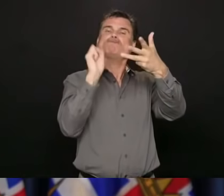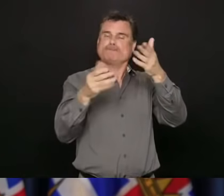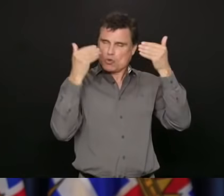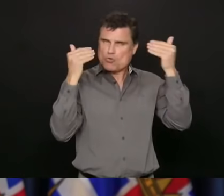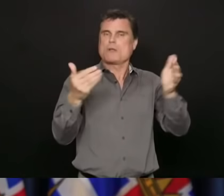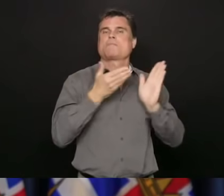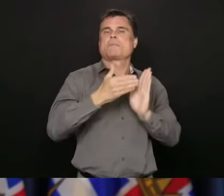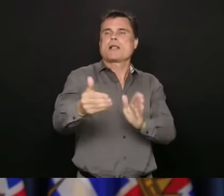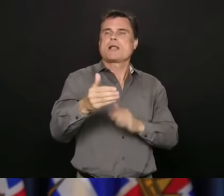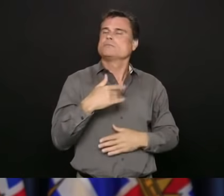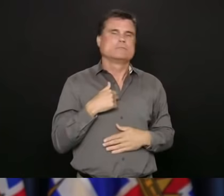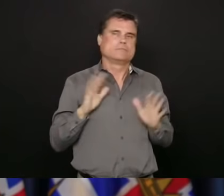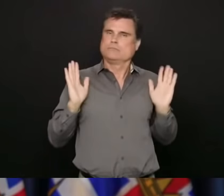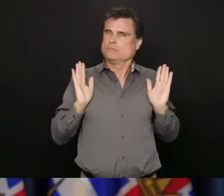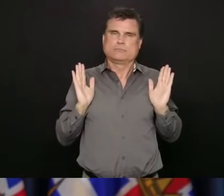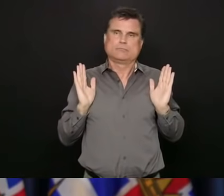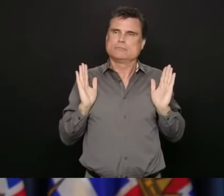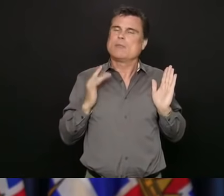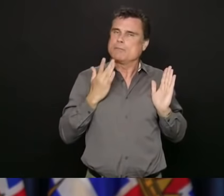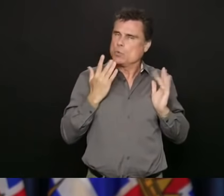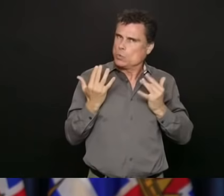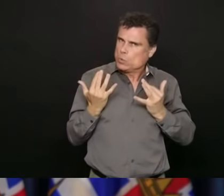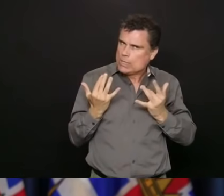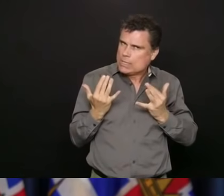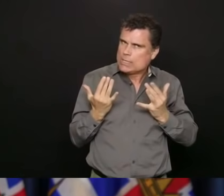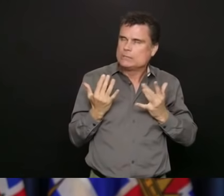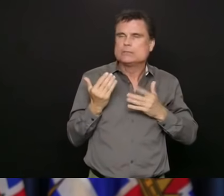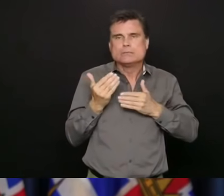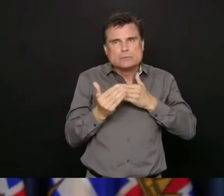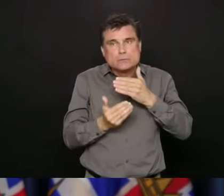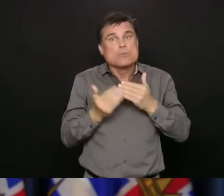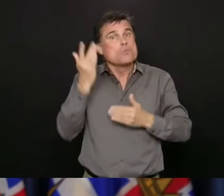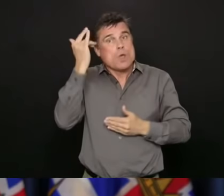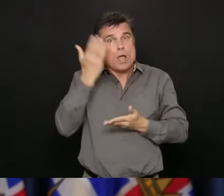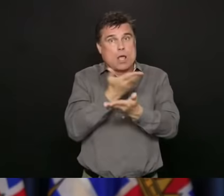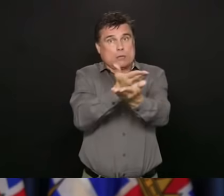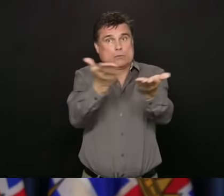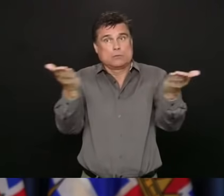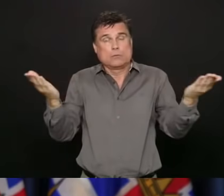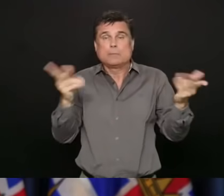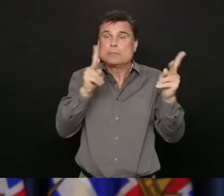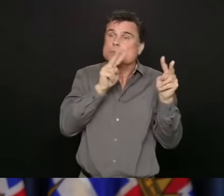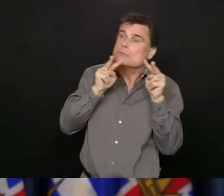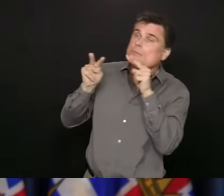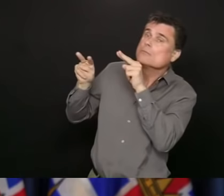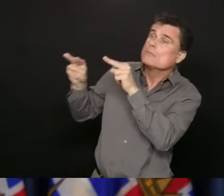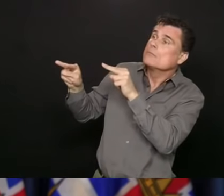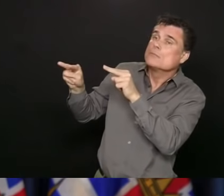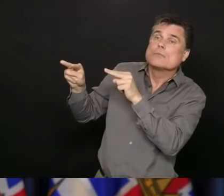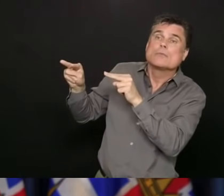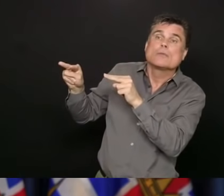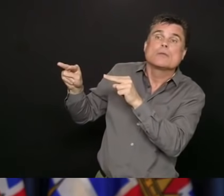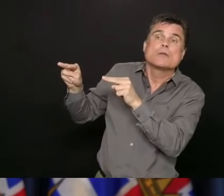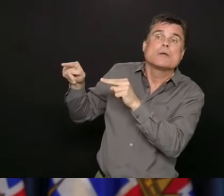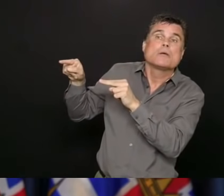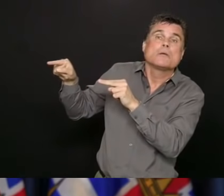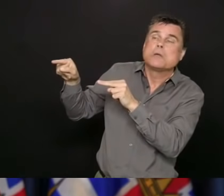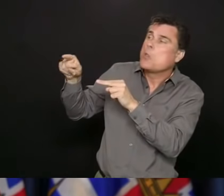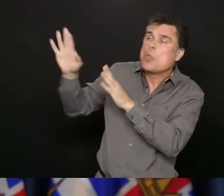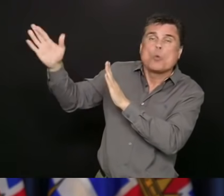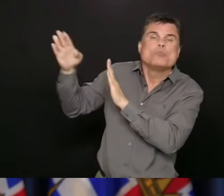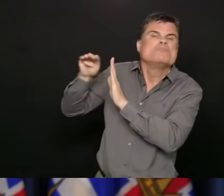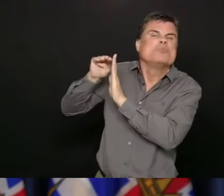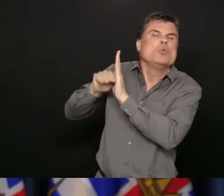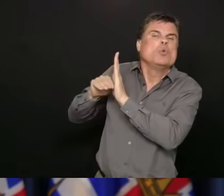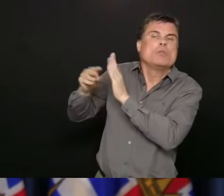loosen the restrictions, they assume that that's game on. That's the green light to proceed to regular activity. That is